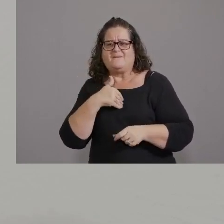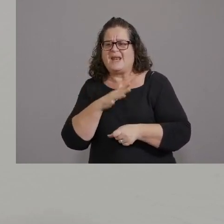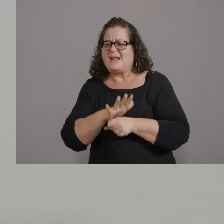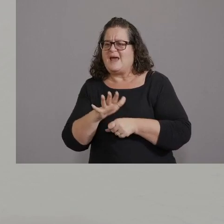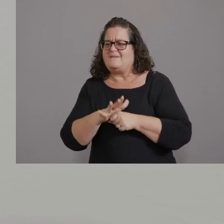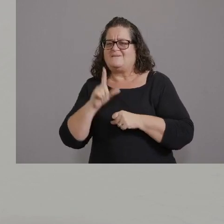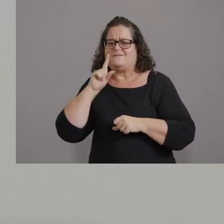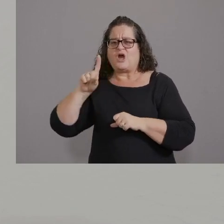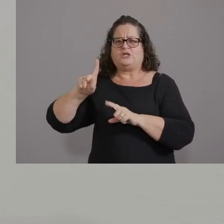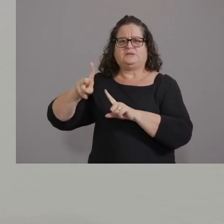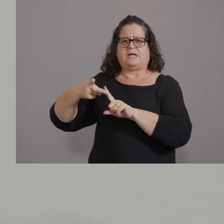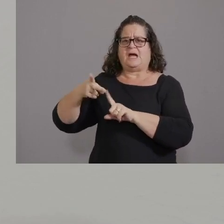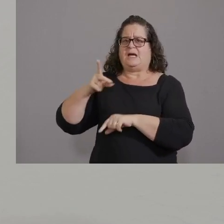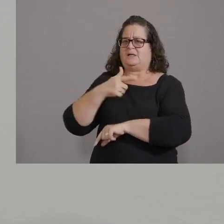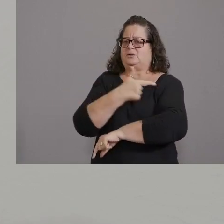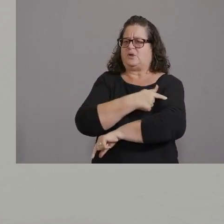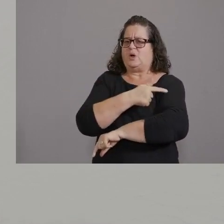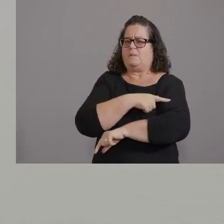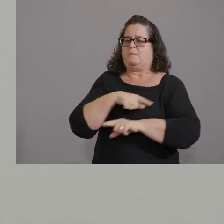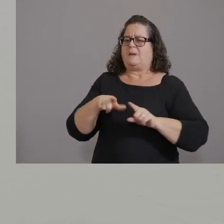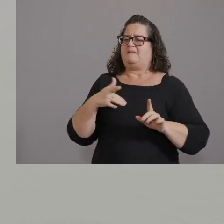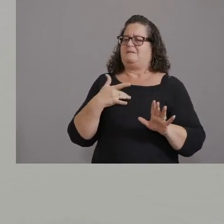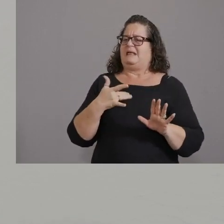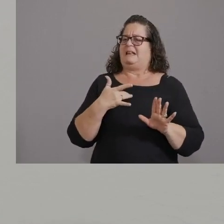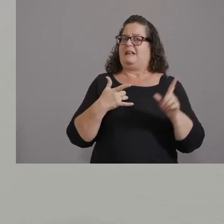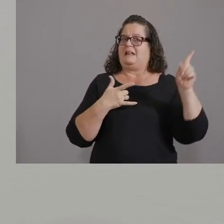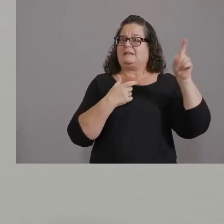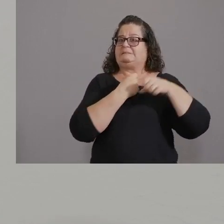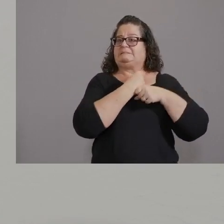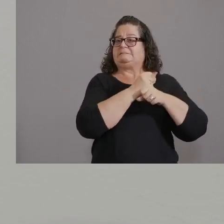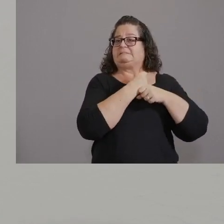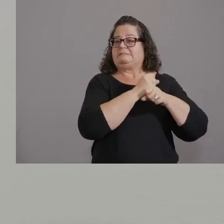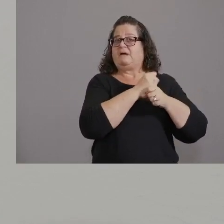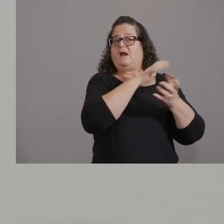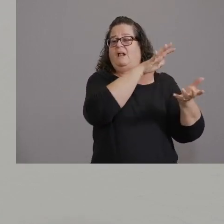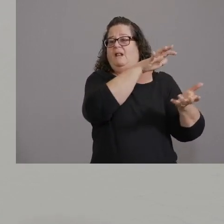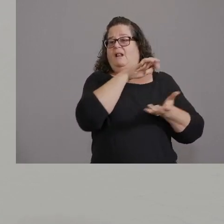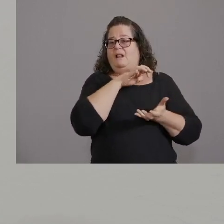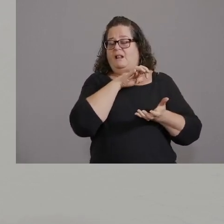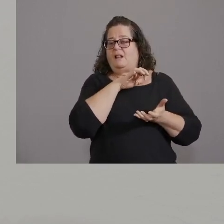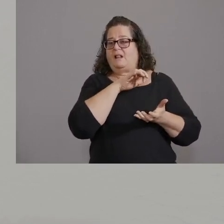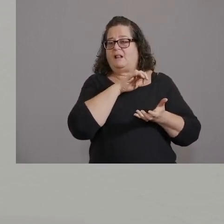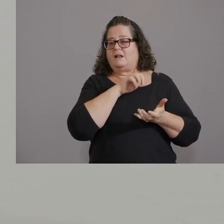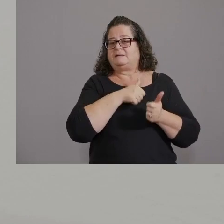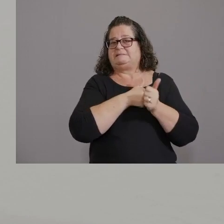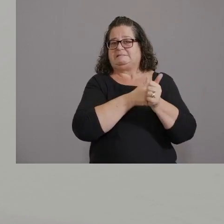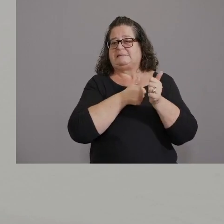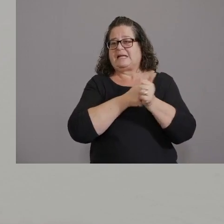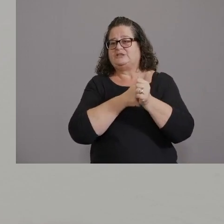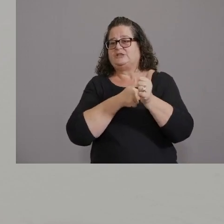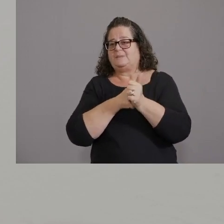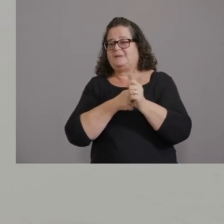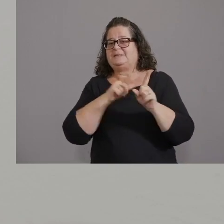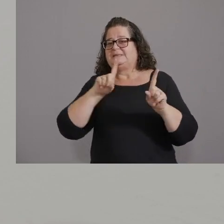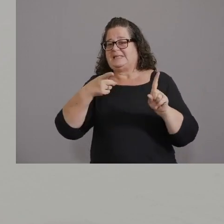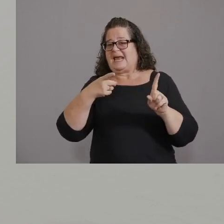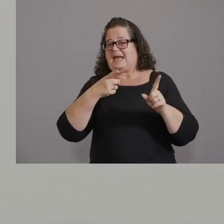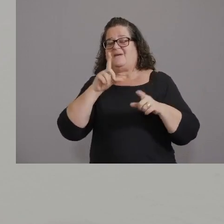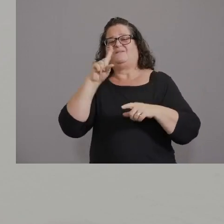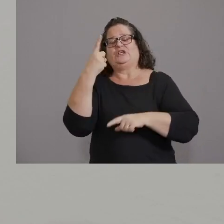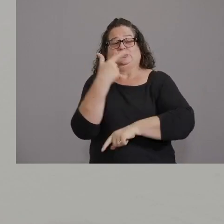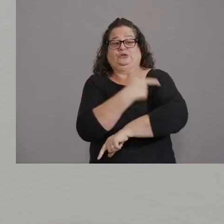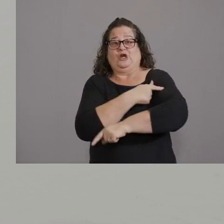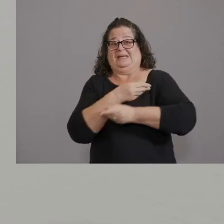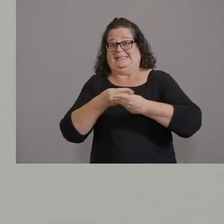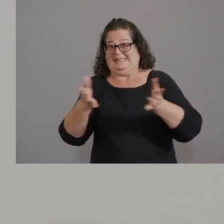they believe that the manufacturing supply will be able to keep up with both first doses and second doses. We're going to get